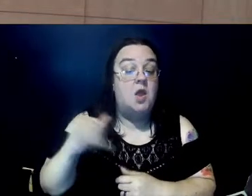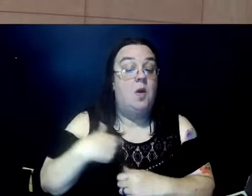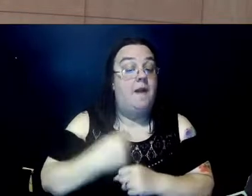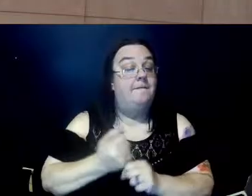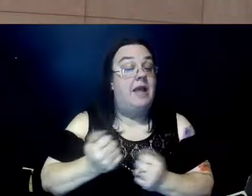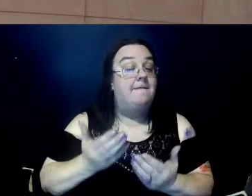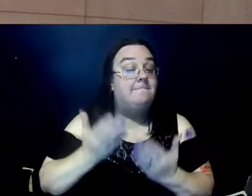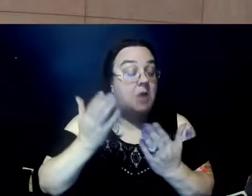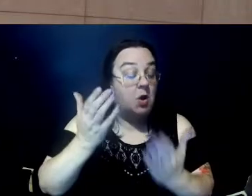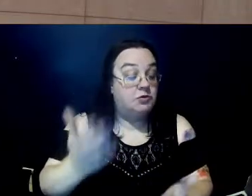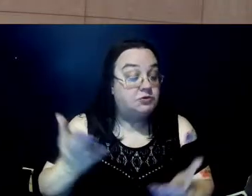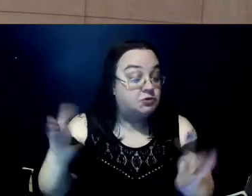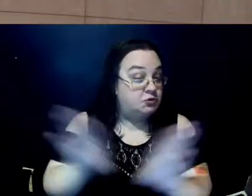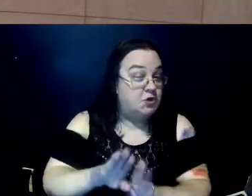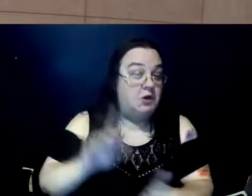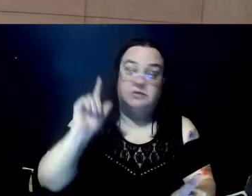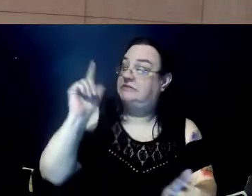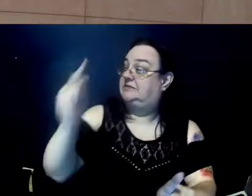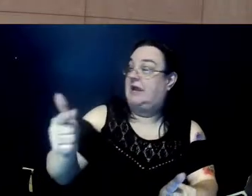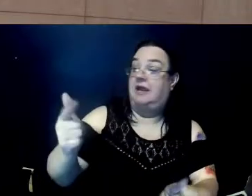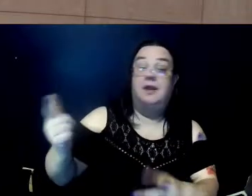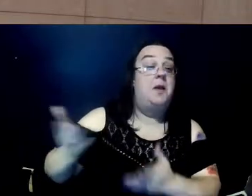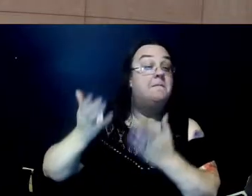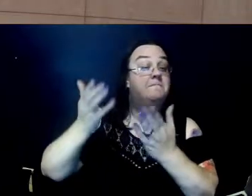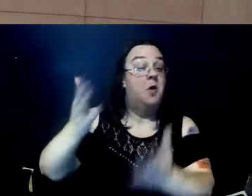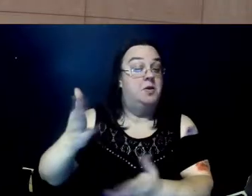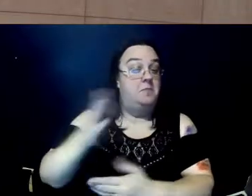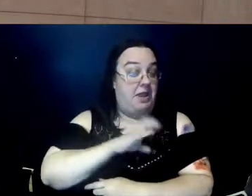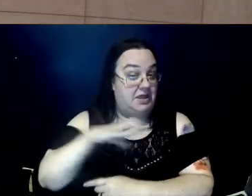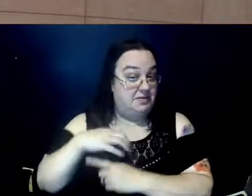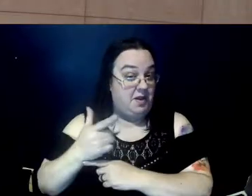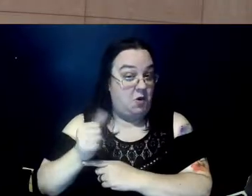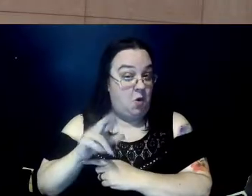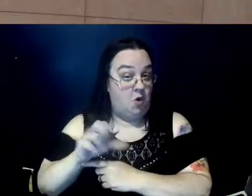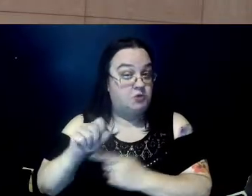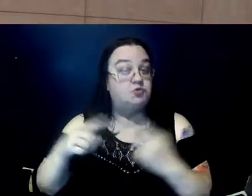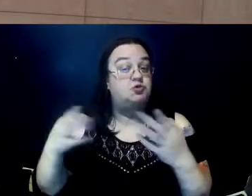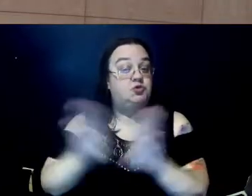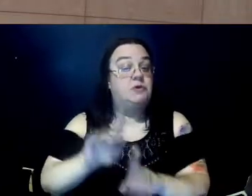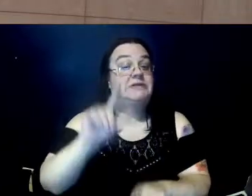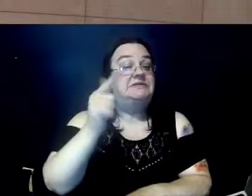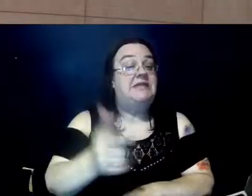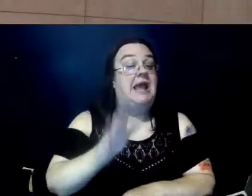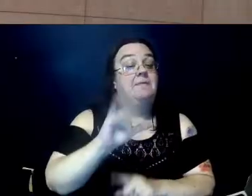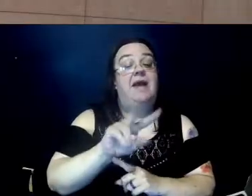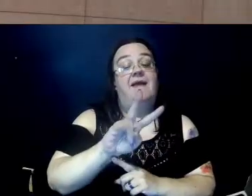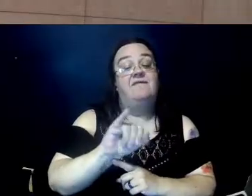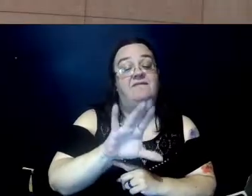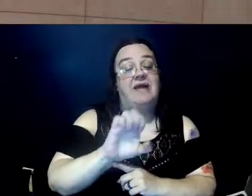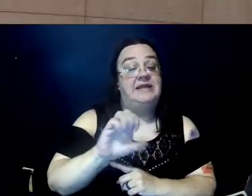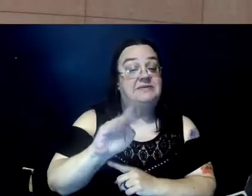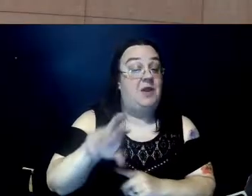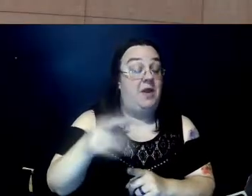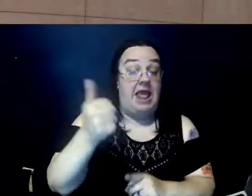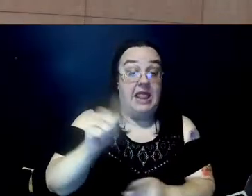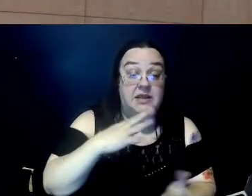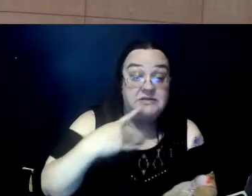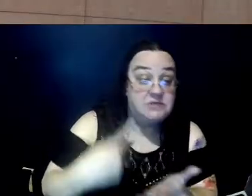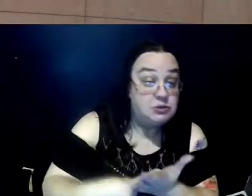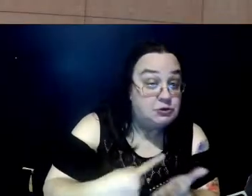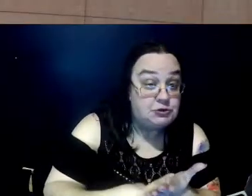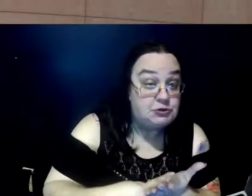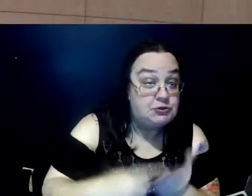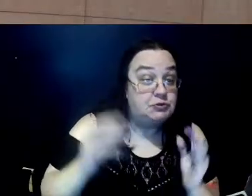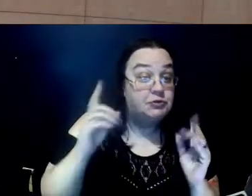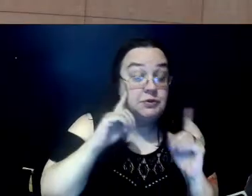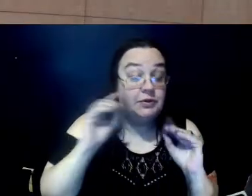ahead. Second. It's been motioned by Councilmember Garces to adjourn and seconded by the Vice Mayor. Is there any discussion?